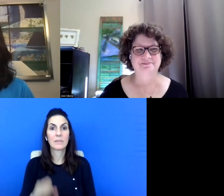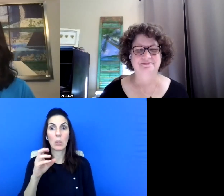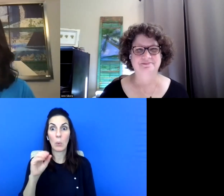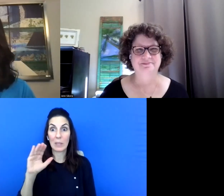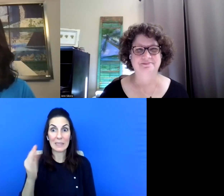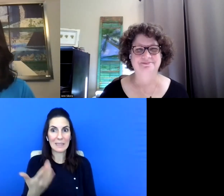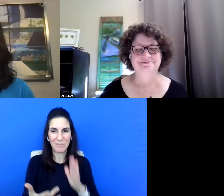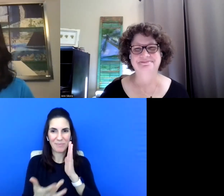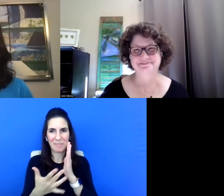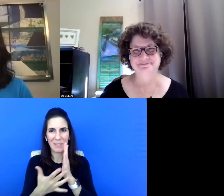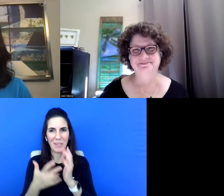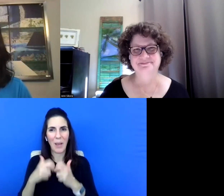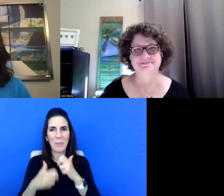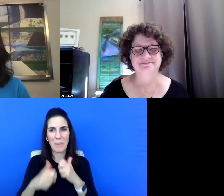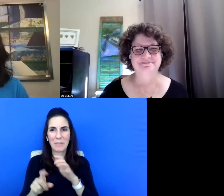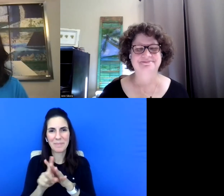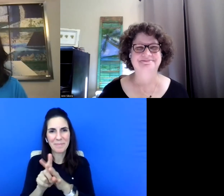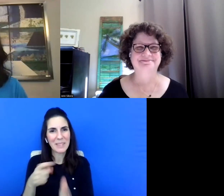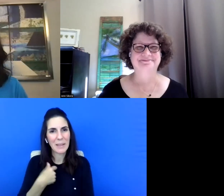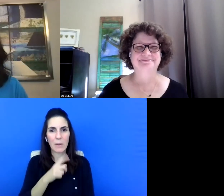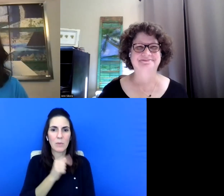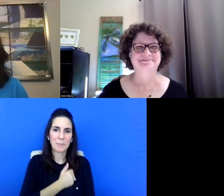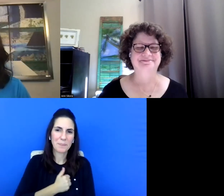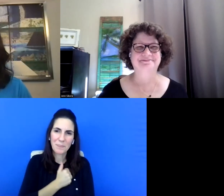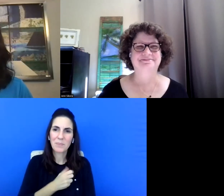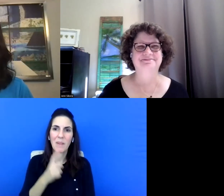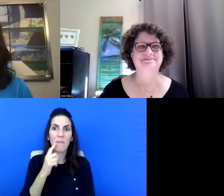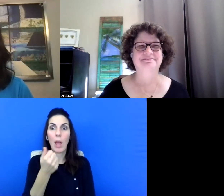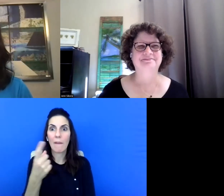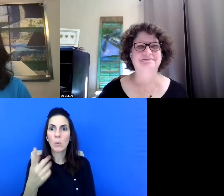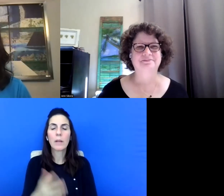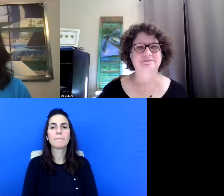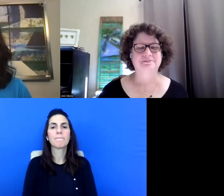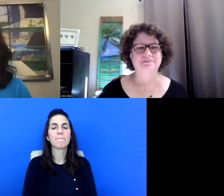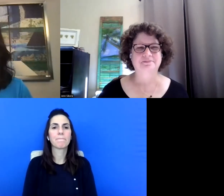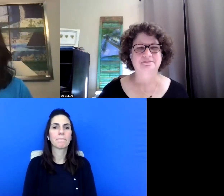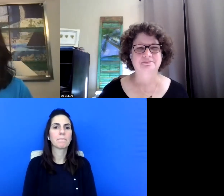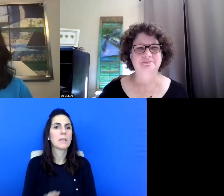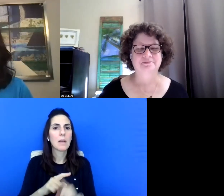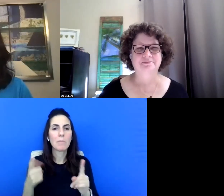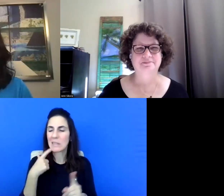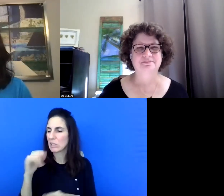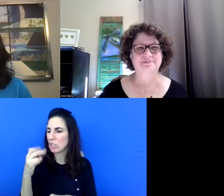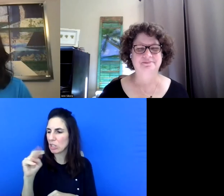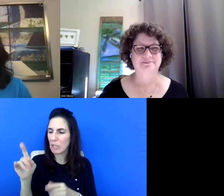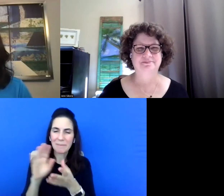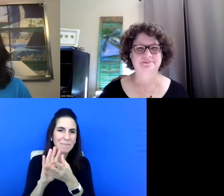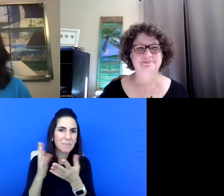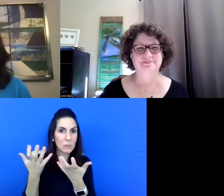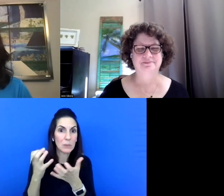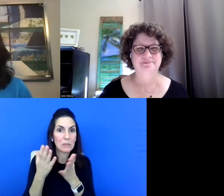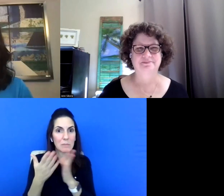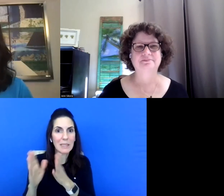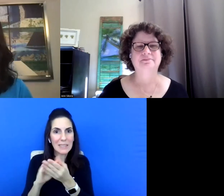having some technical difficulties. Apologize to everyone. But I think what John was really going to say is that, the